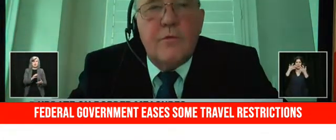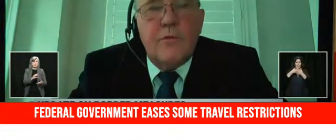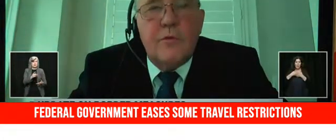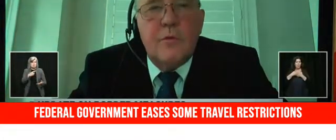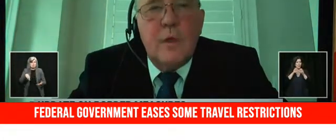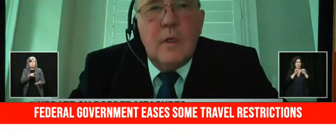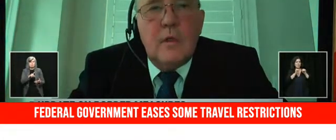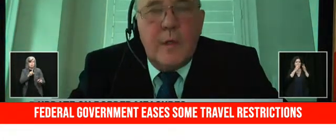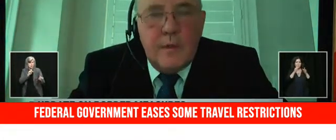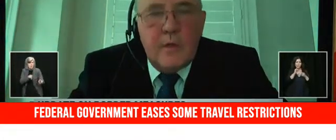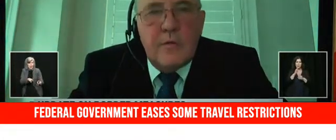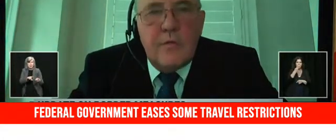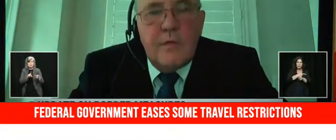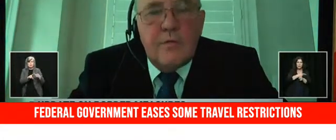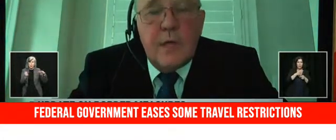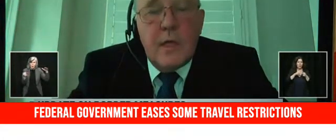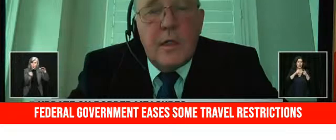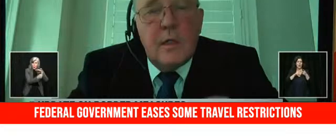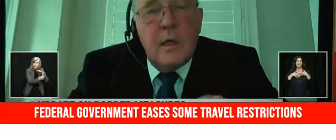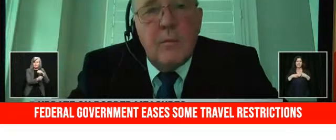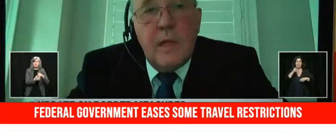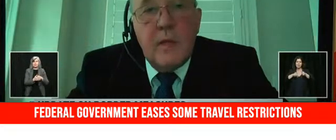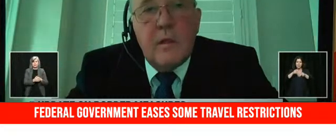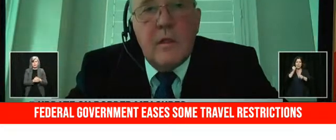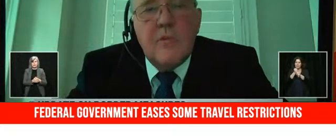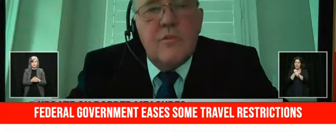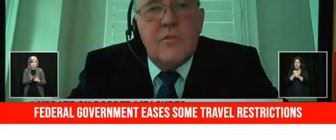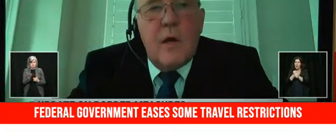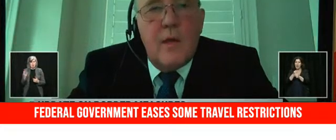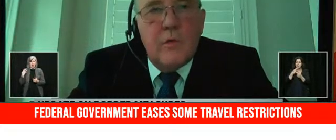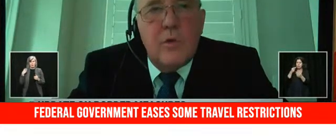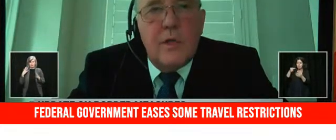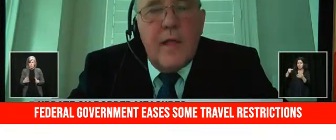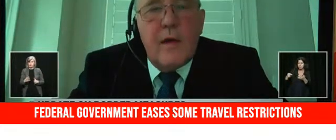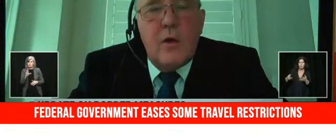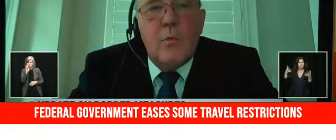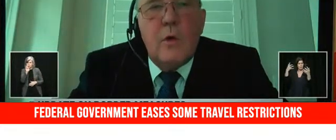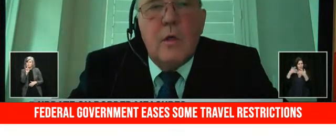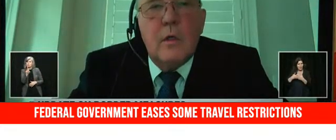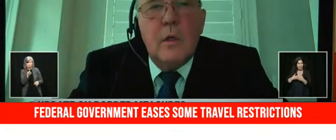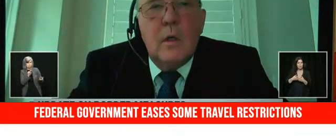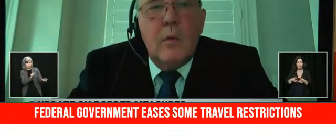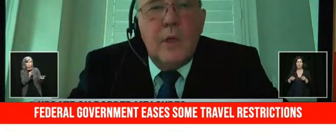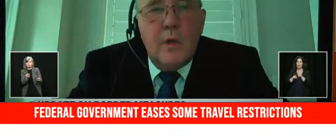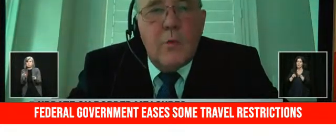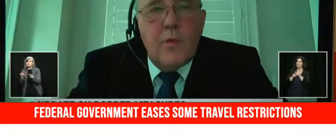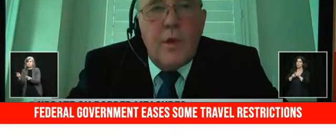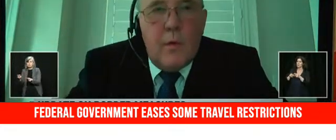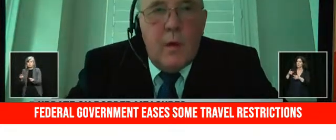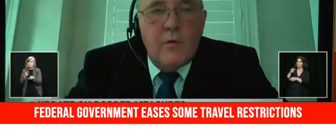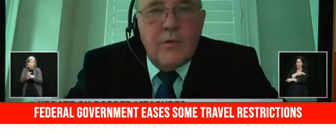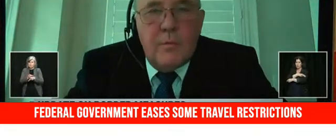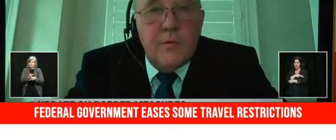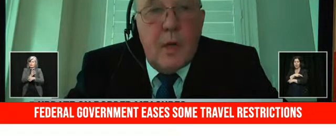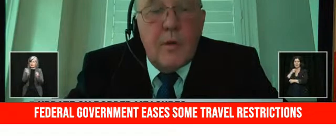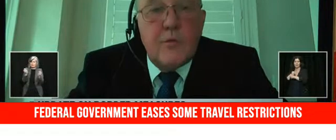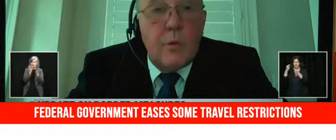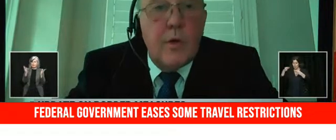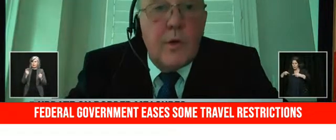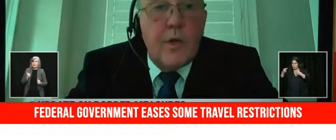service officers to maintain safety for Canada. Now, in the lessons that we have learned in that hard work, we know that there are